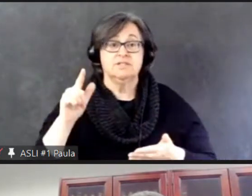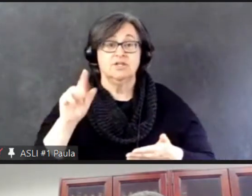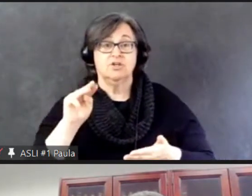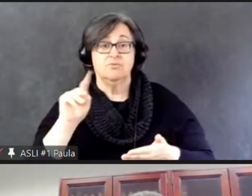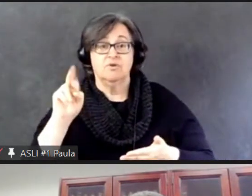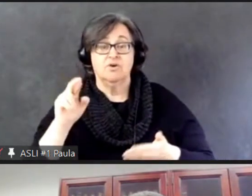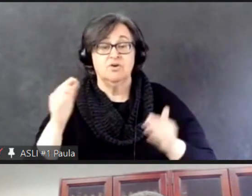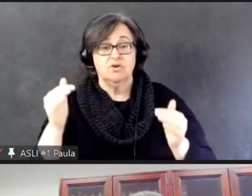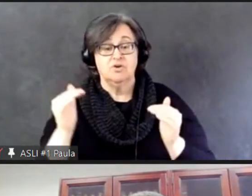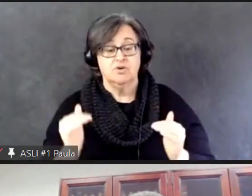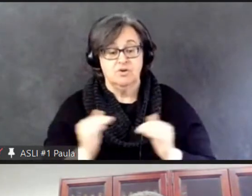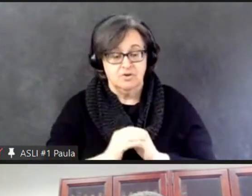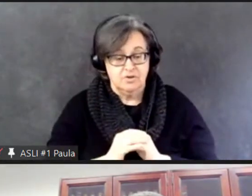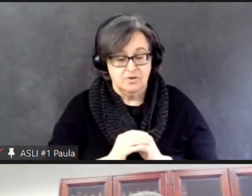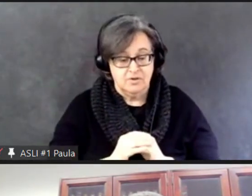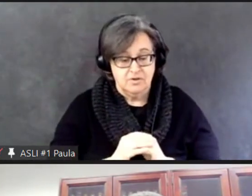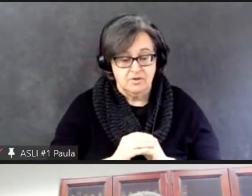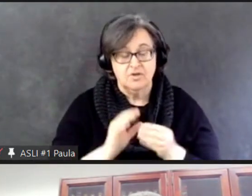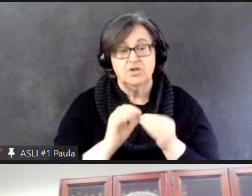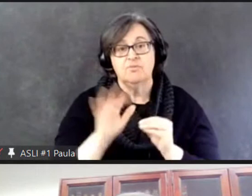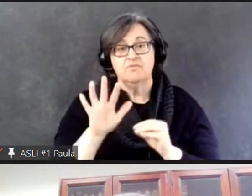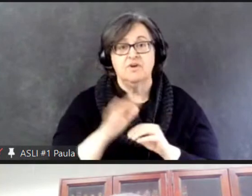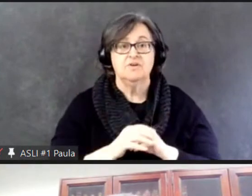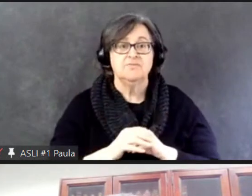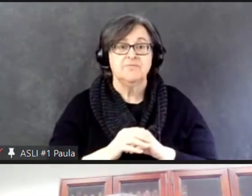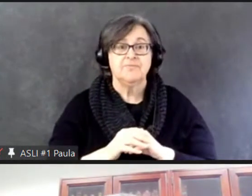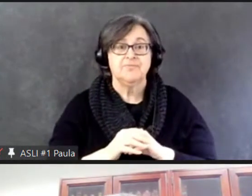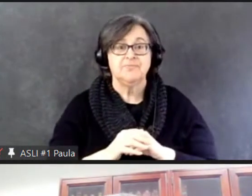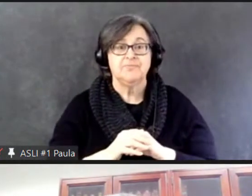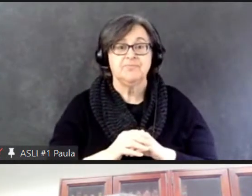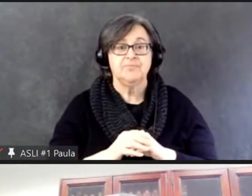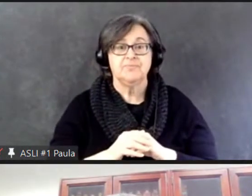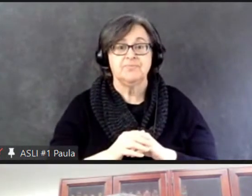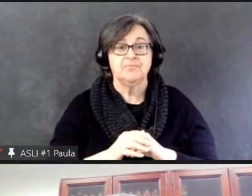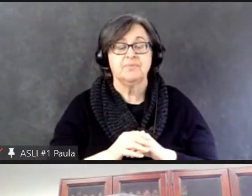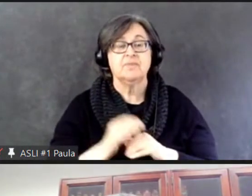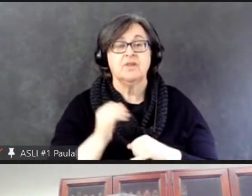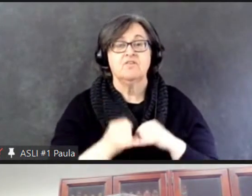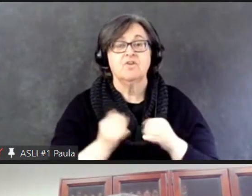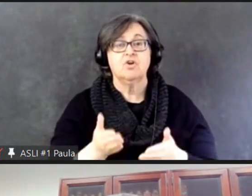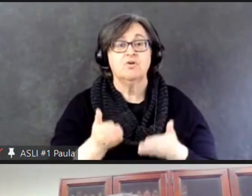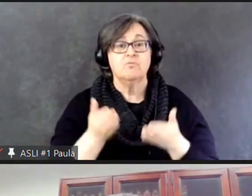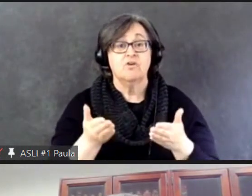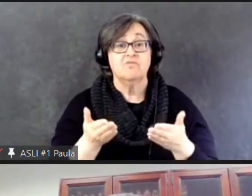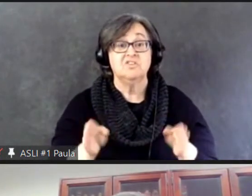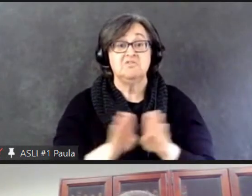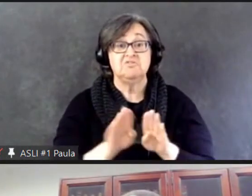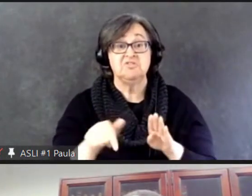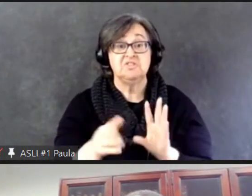move on to agenda item number 5, sir. And finally, may I have a motion to adjourn?